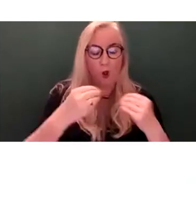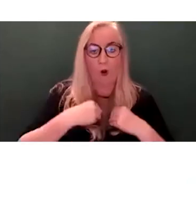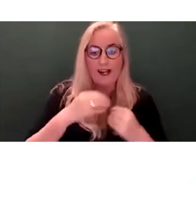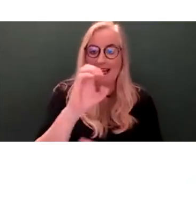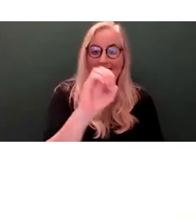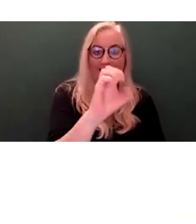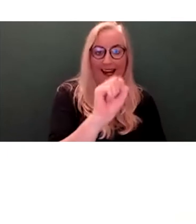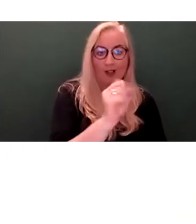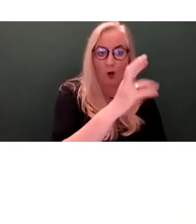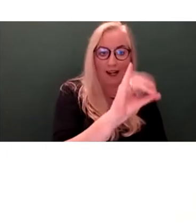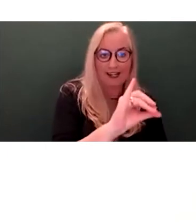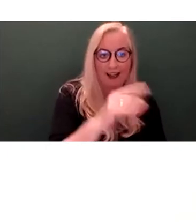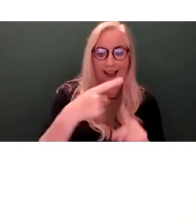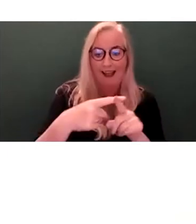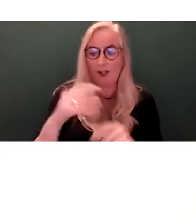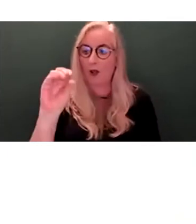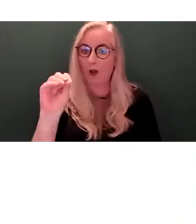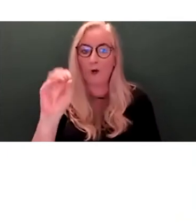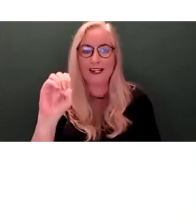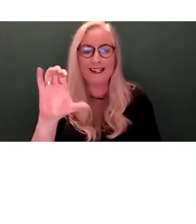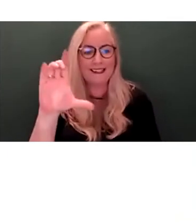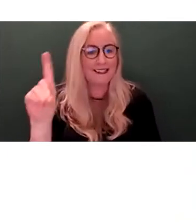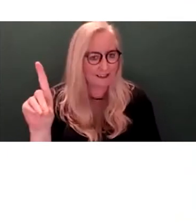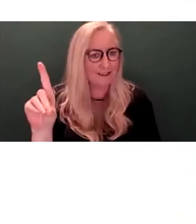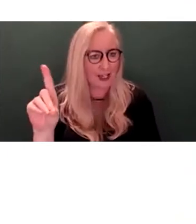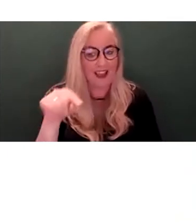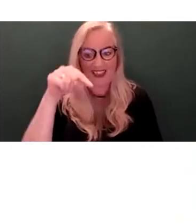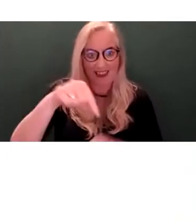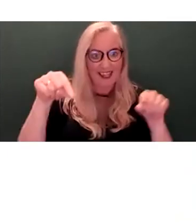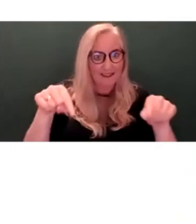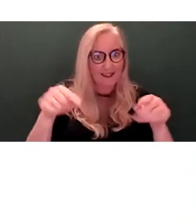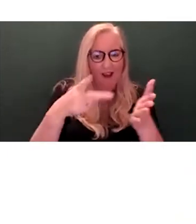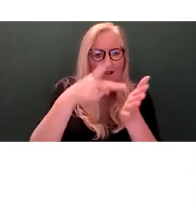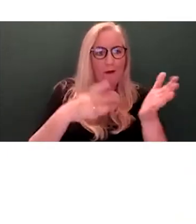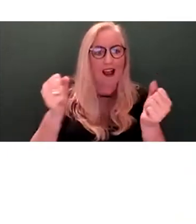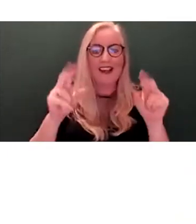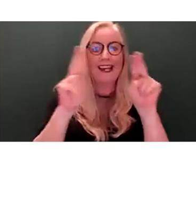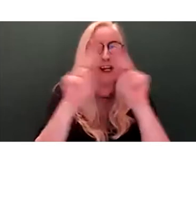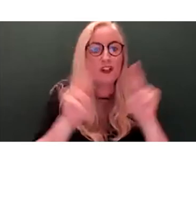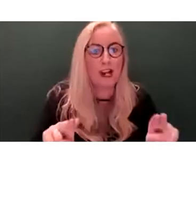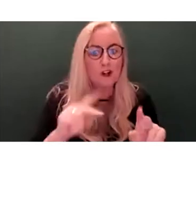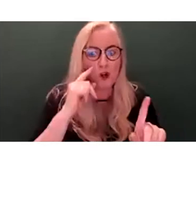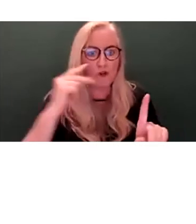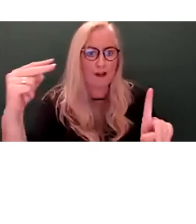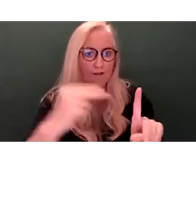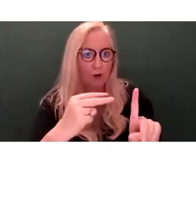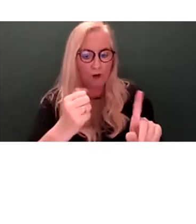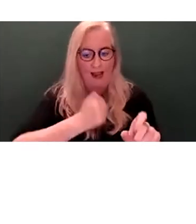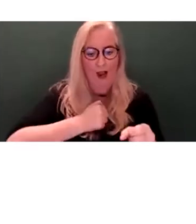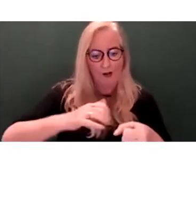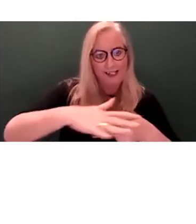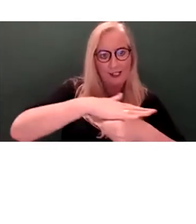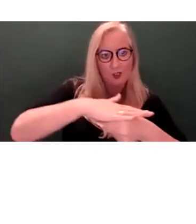ESRI and the OECD. It is very valuable to have an international review of our situation